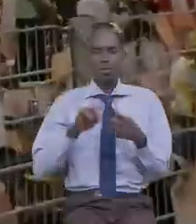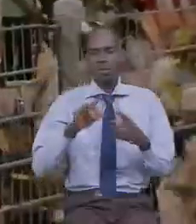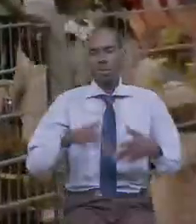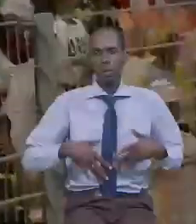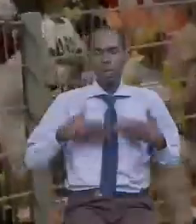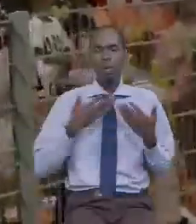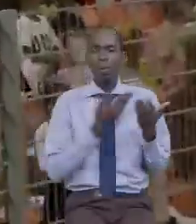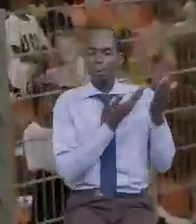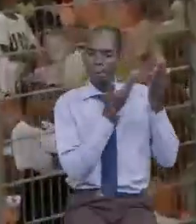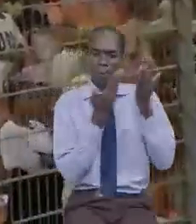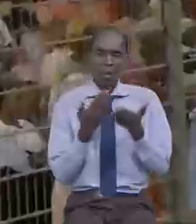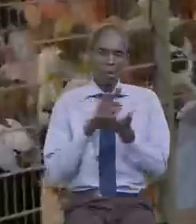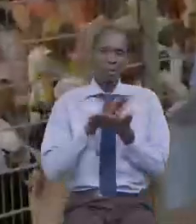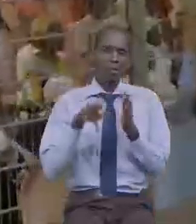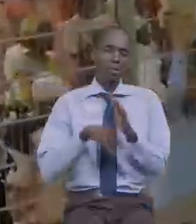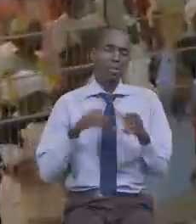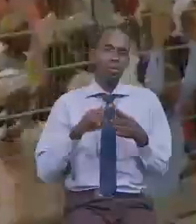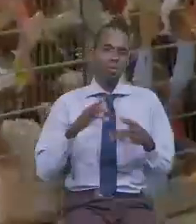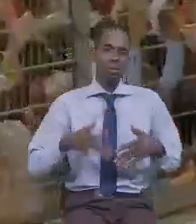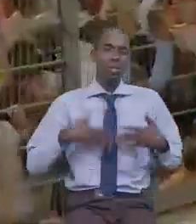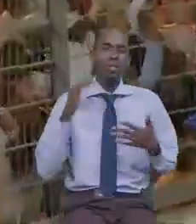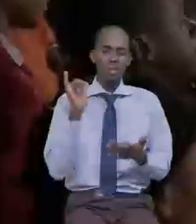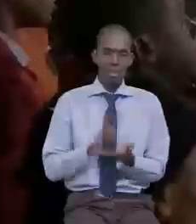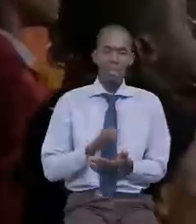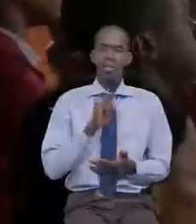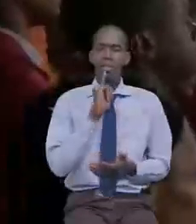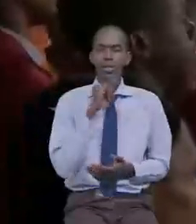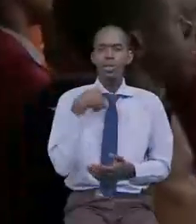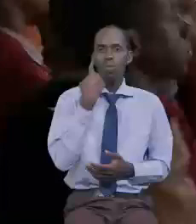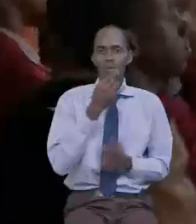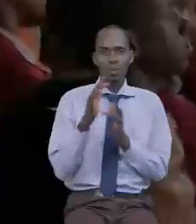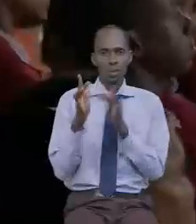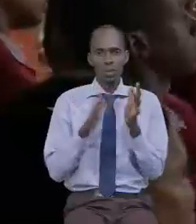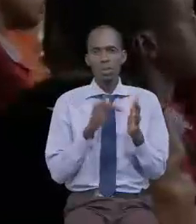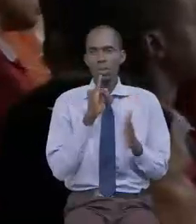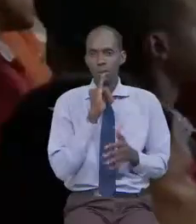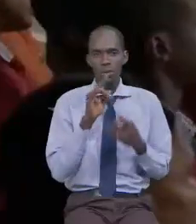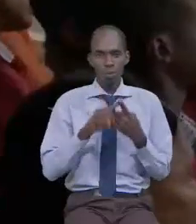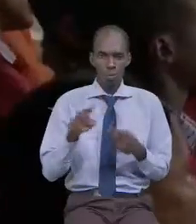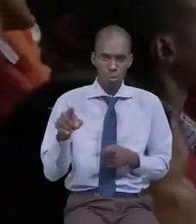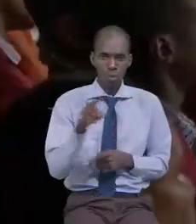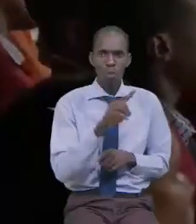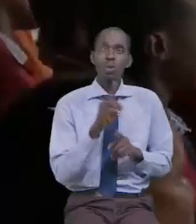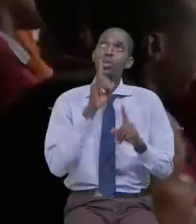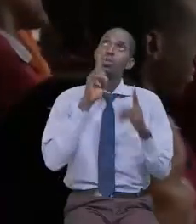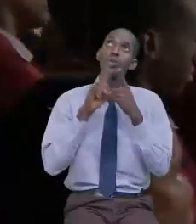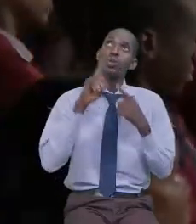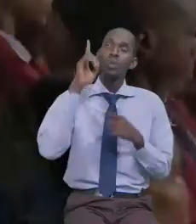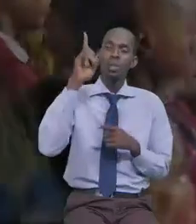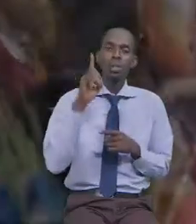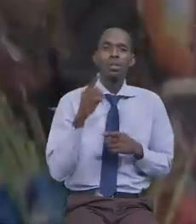your life. That's who Jesus is. Tell him and rejoice. You're living at such